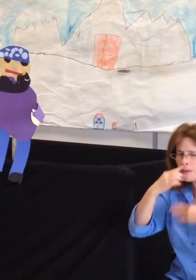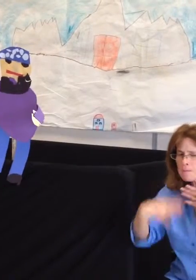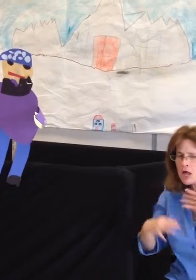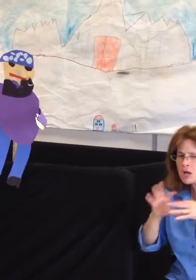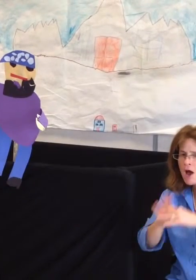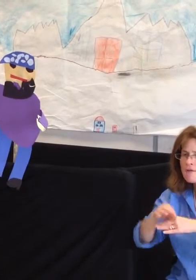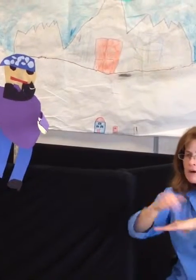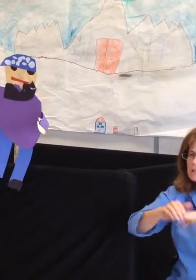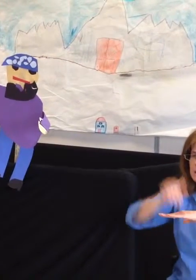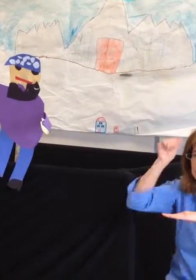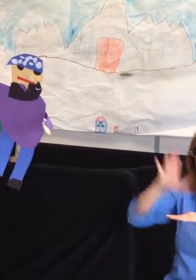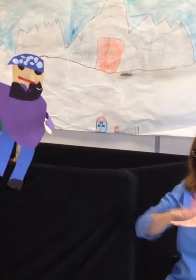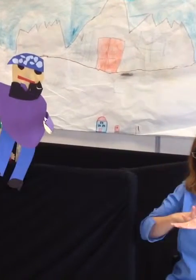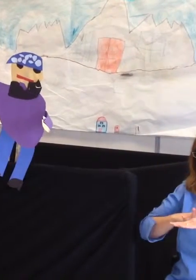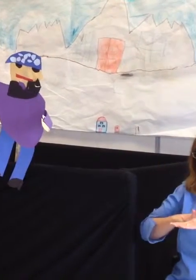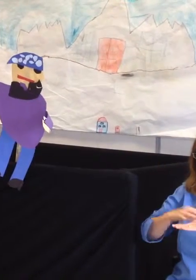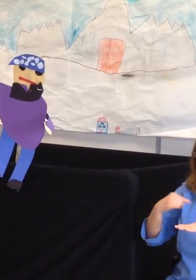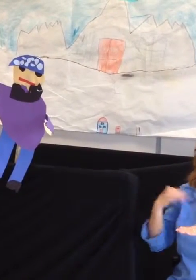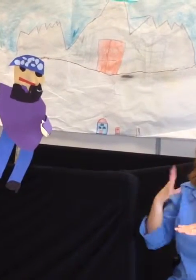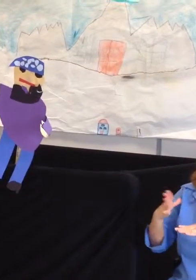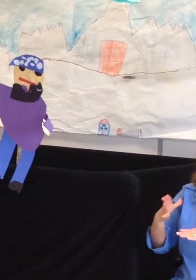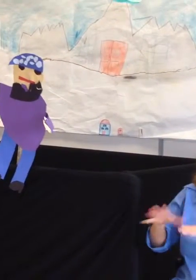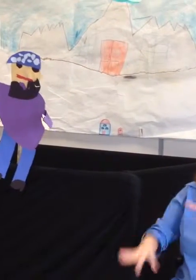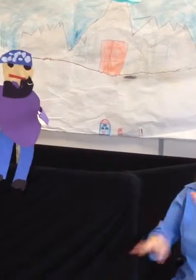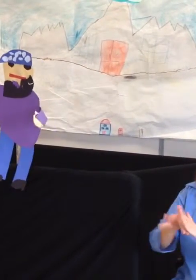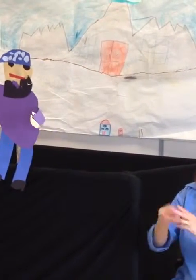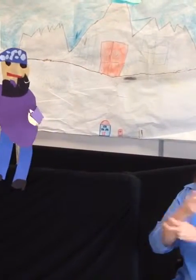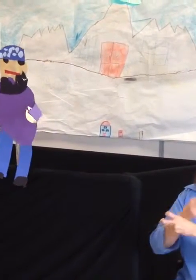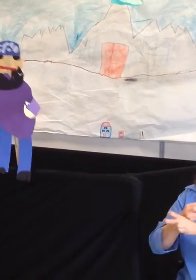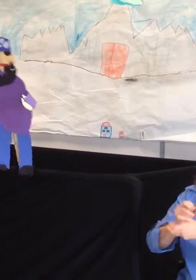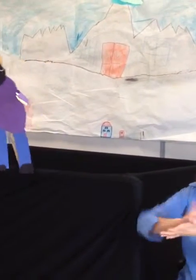I'll grind his bones to make my bread.